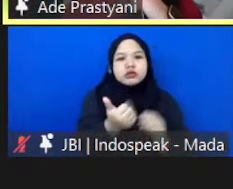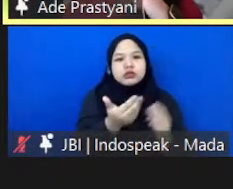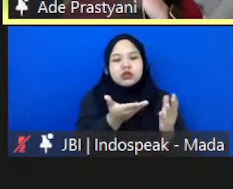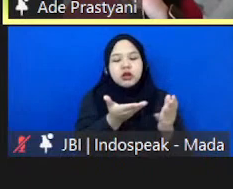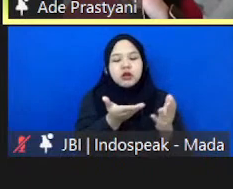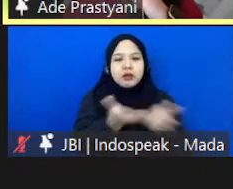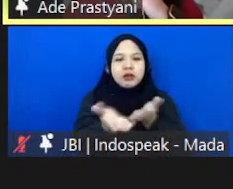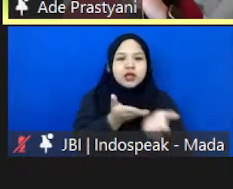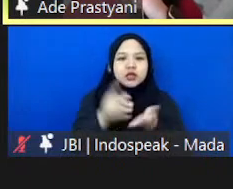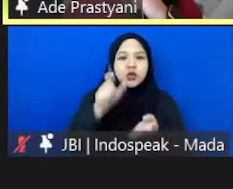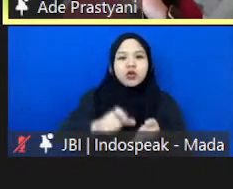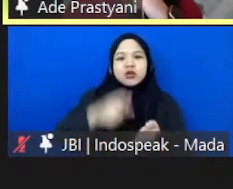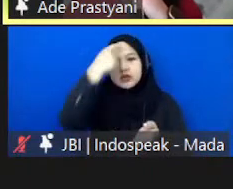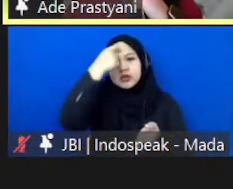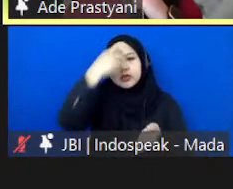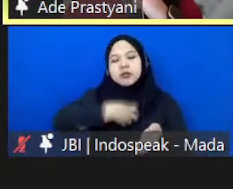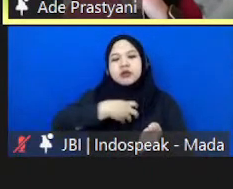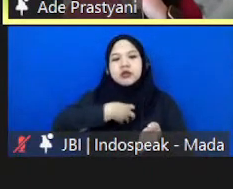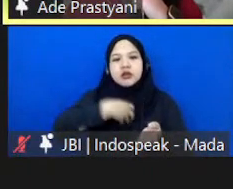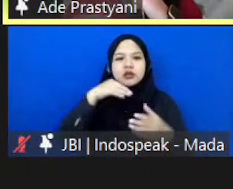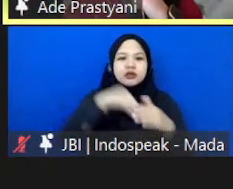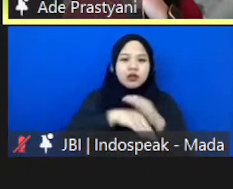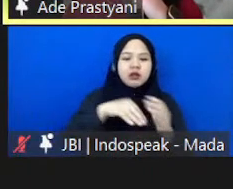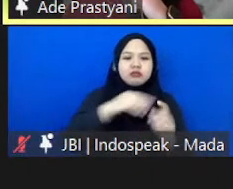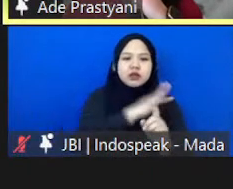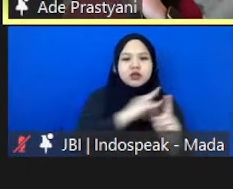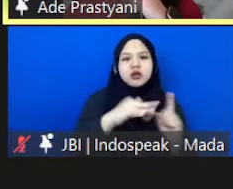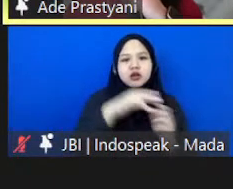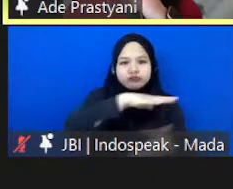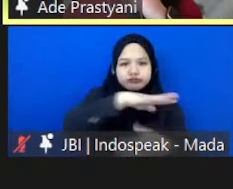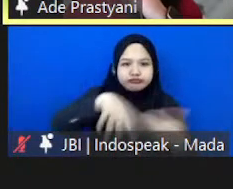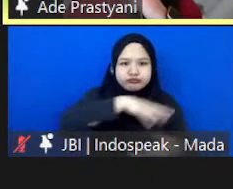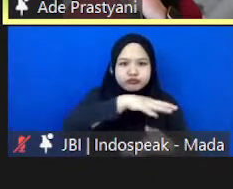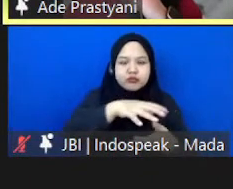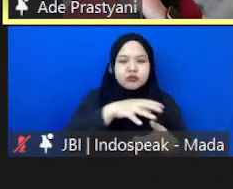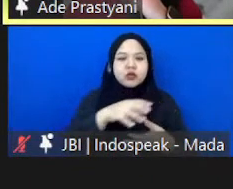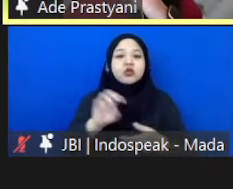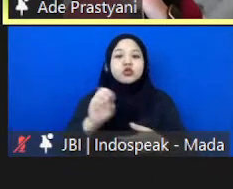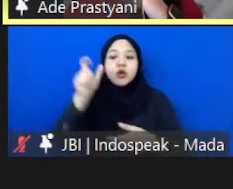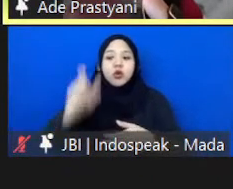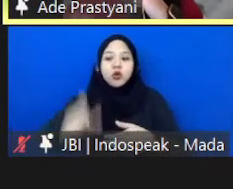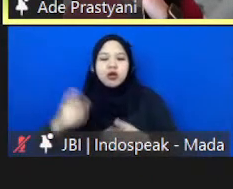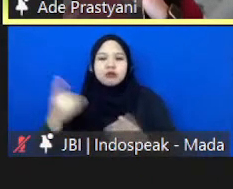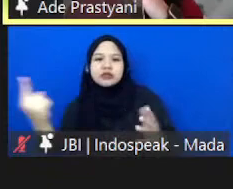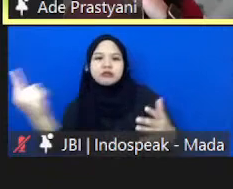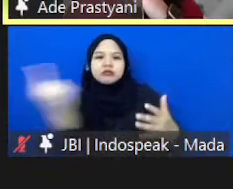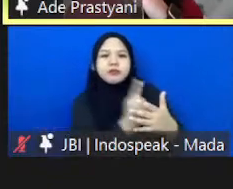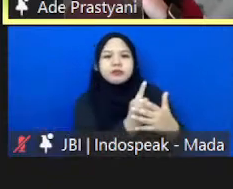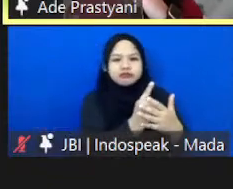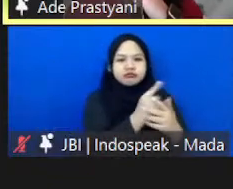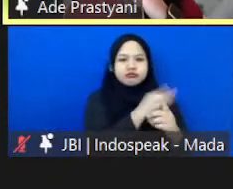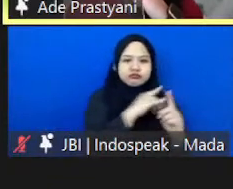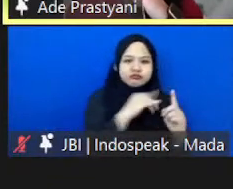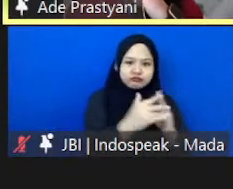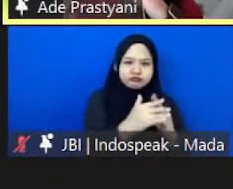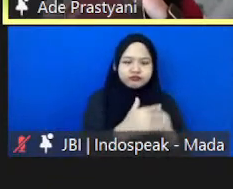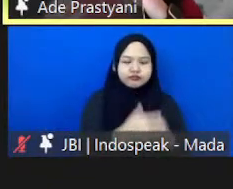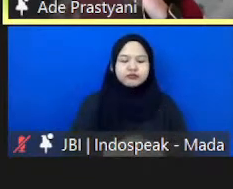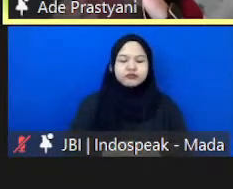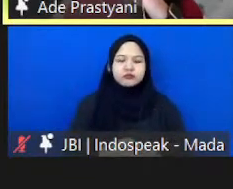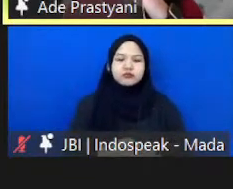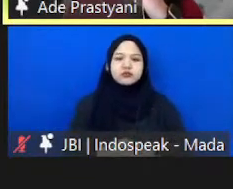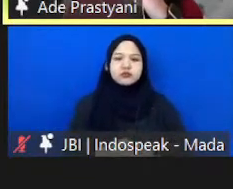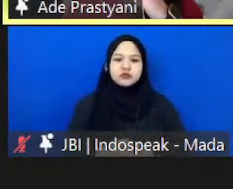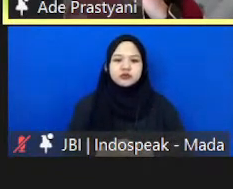And there were a care plan that is geared towards the patient's reintegration into the community. And there was sustainable care at the community level that